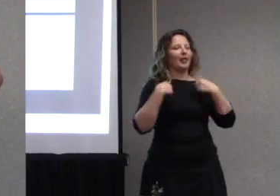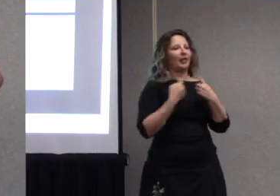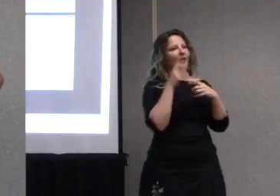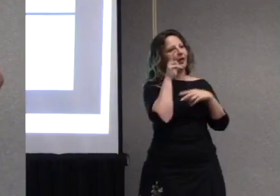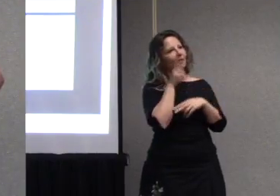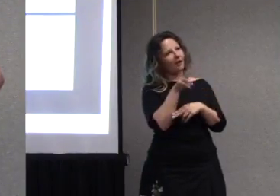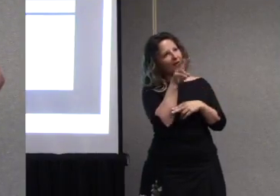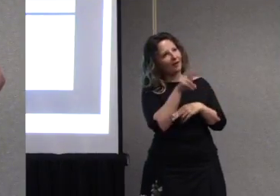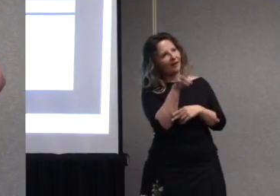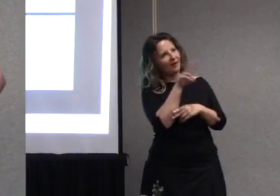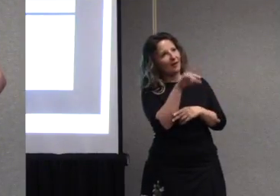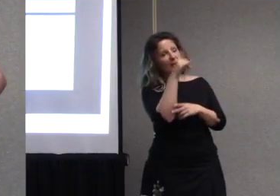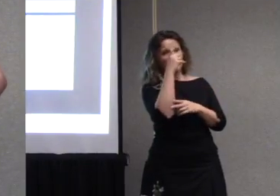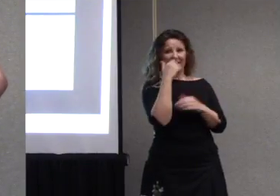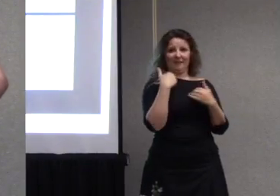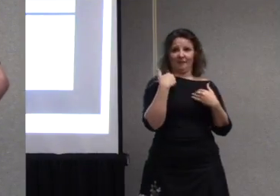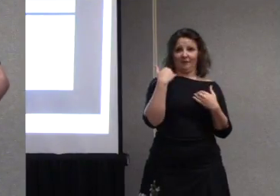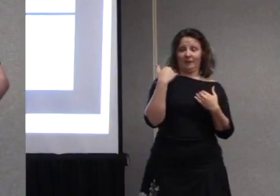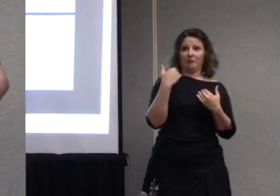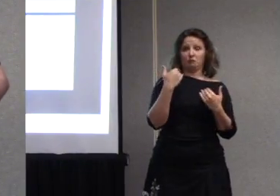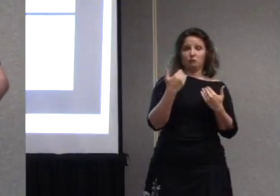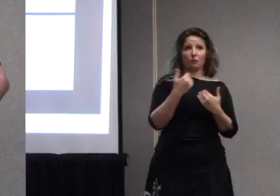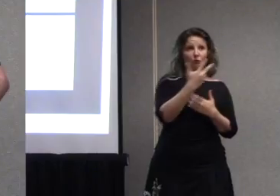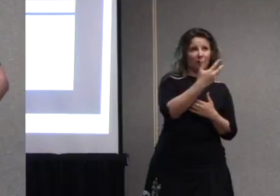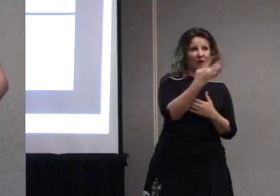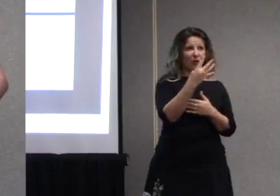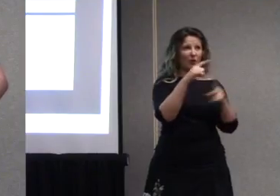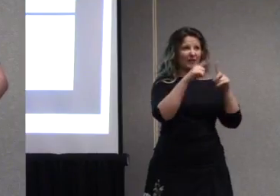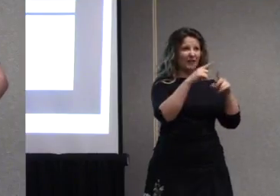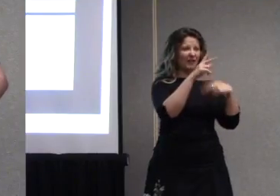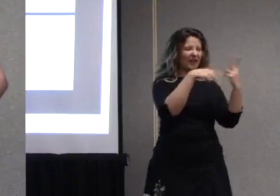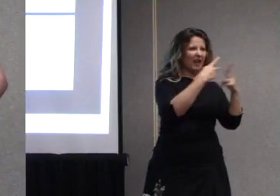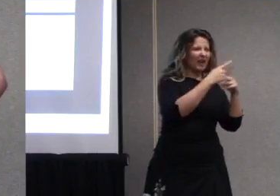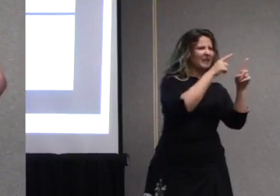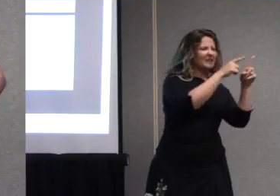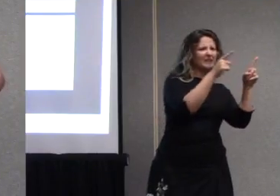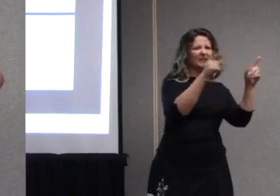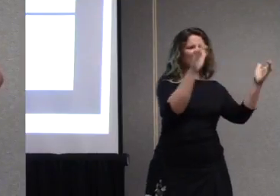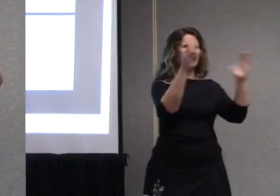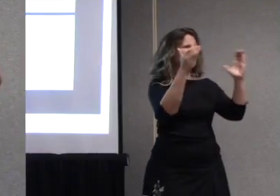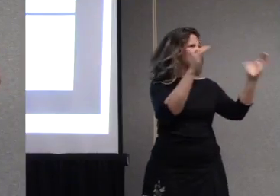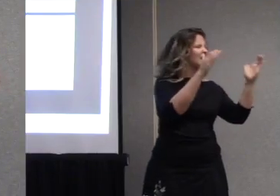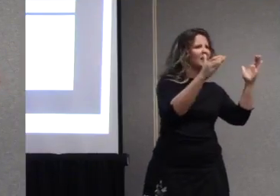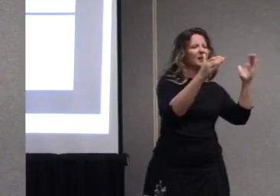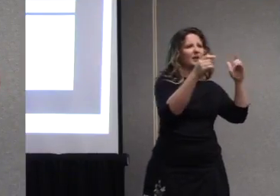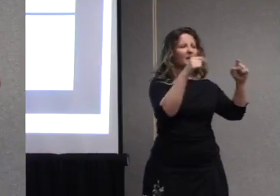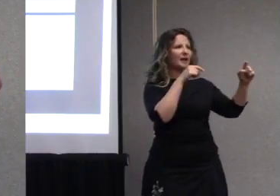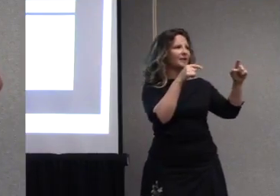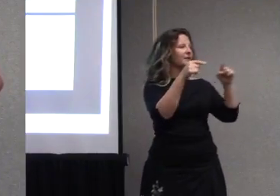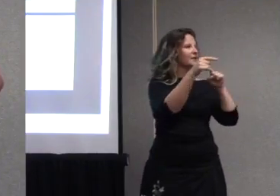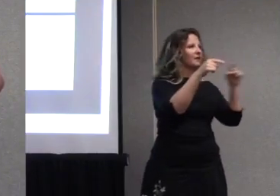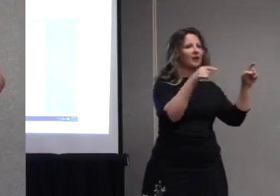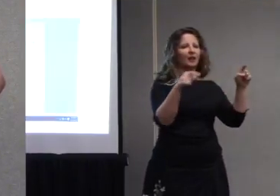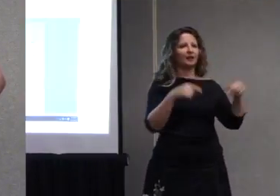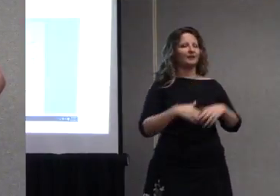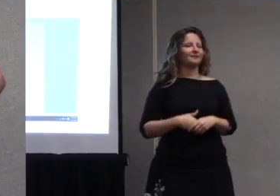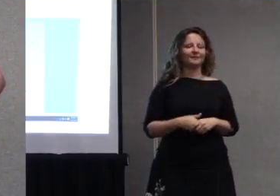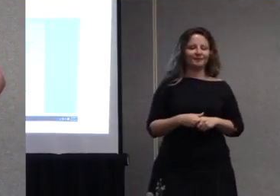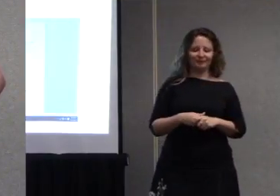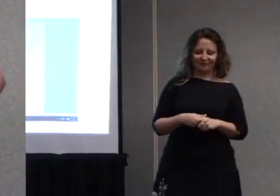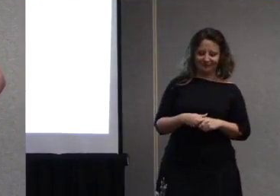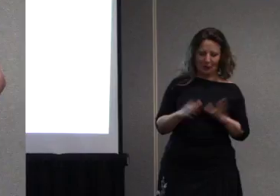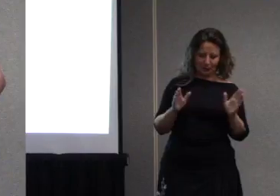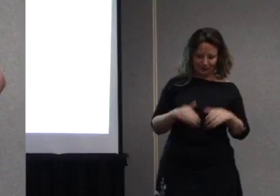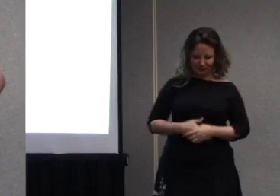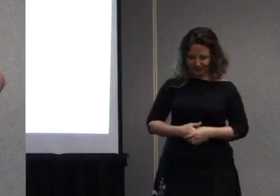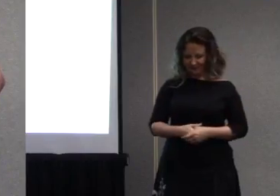times at least. And when you've got 3 or 4 competing ones, and you go, what, and which one is this? And you go back and forth. And